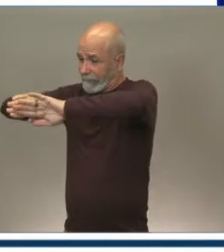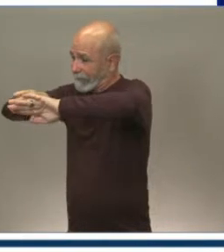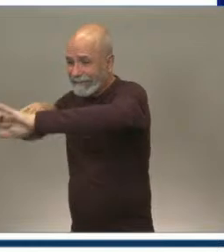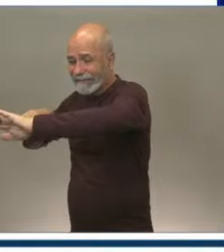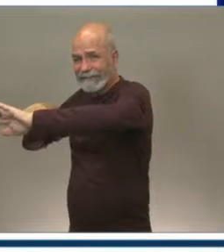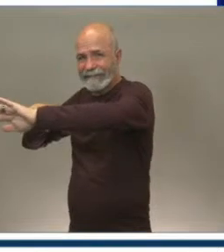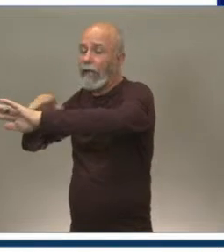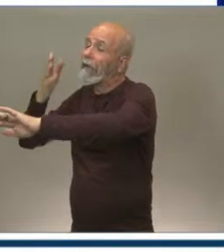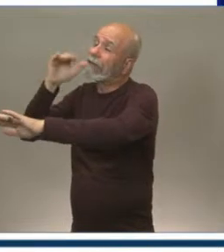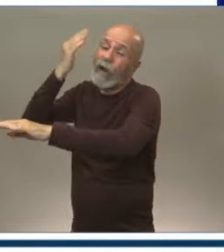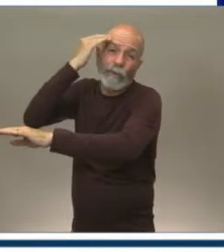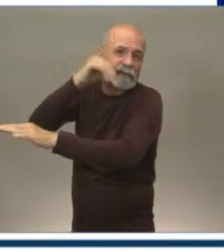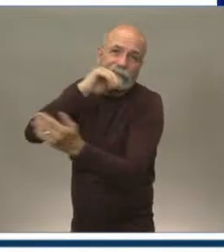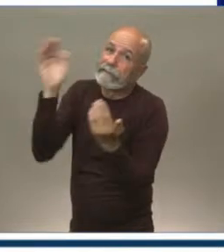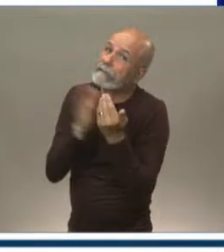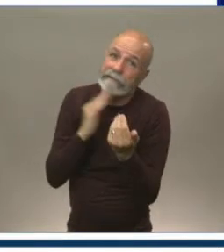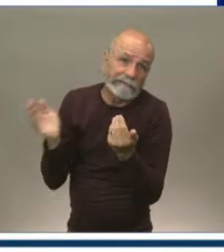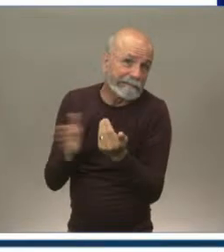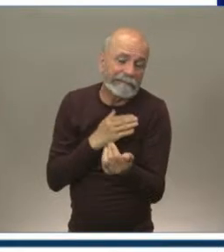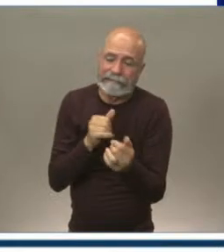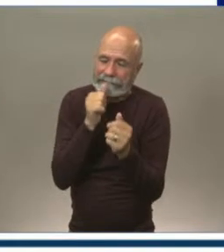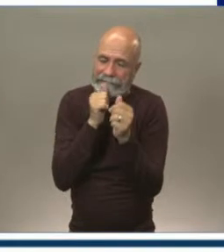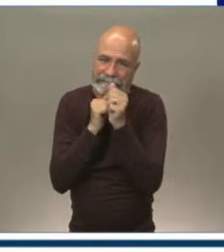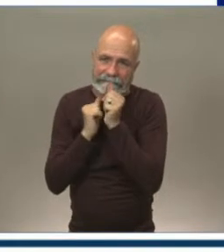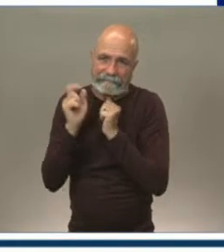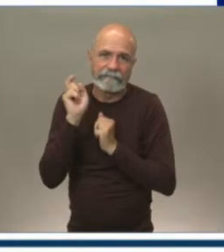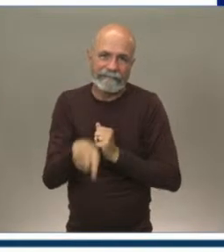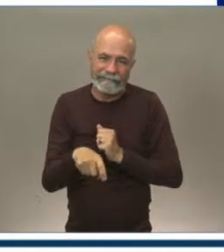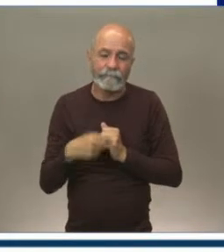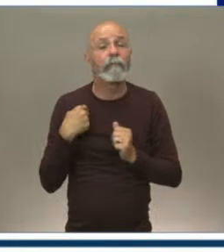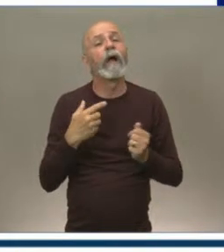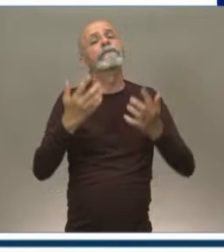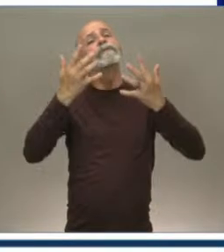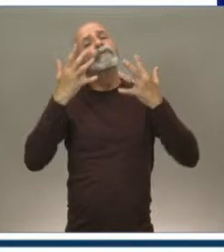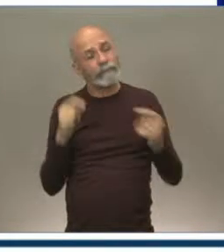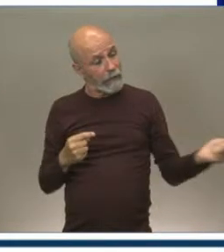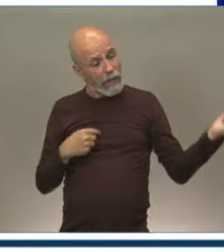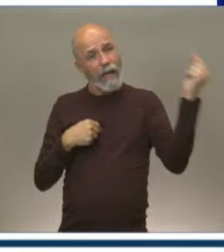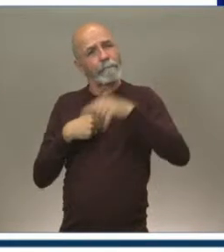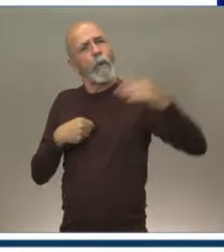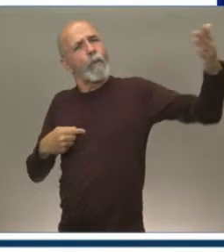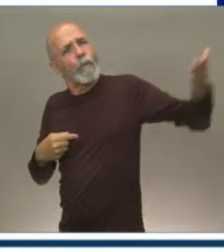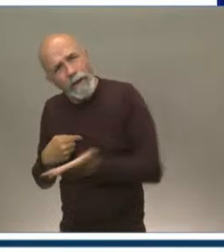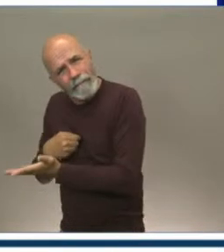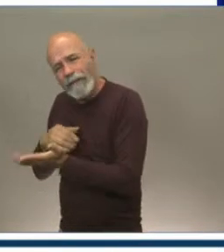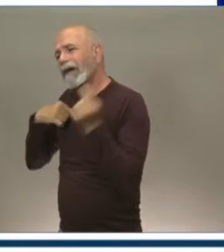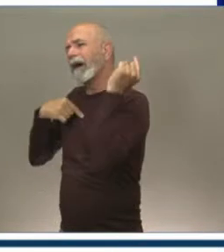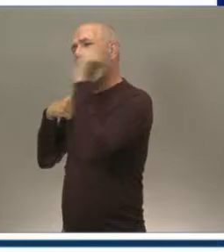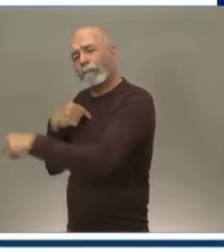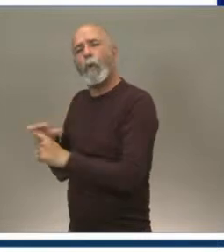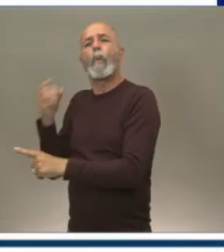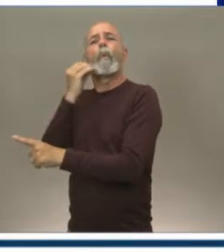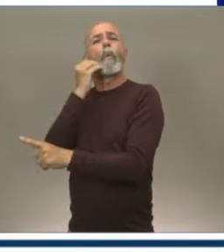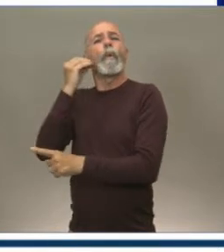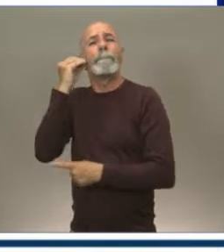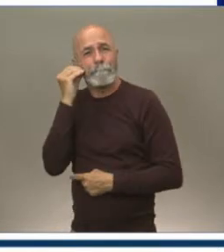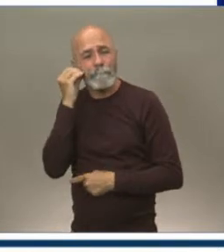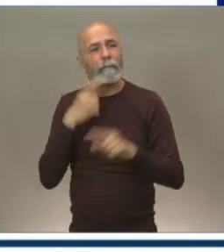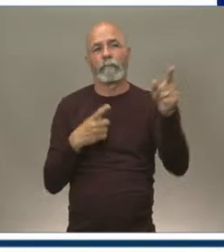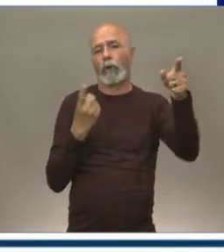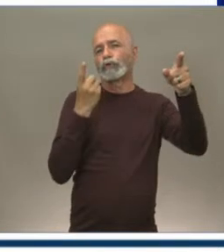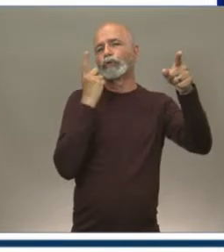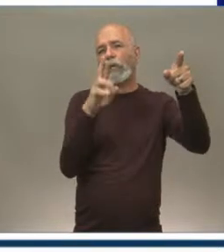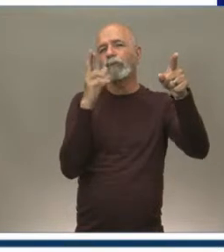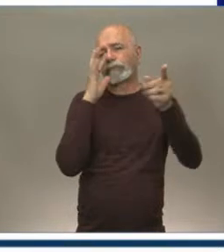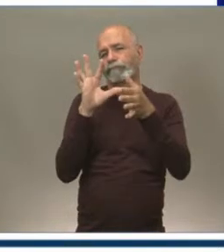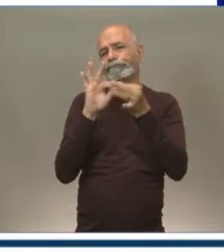want to impede your access to getting back home. So I know Dr. Strang may have more to say, and he continues to look